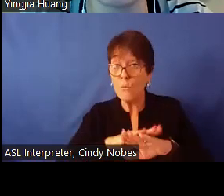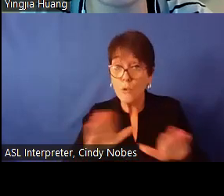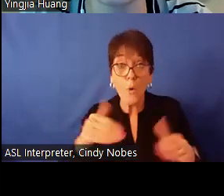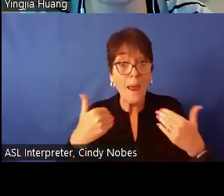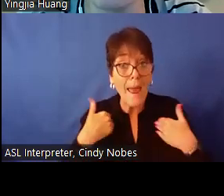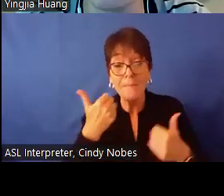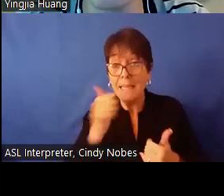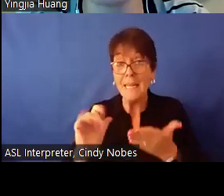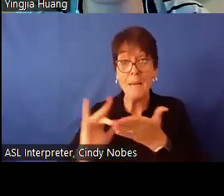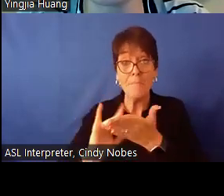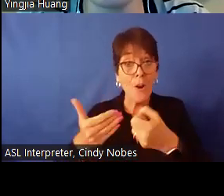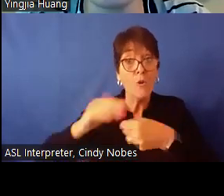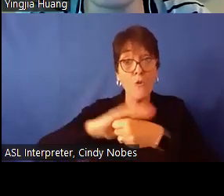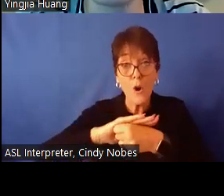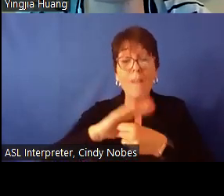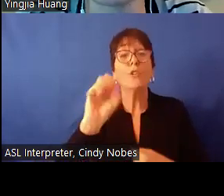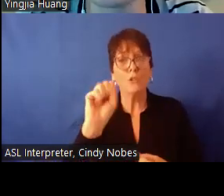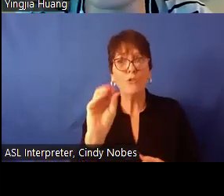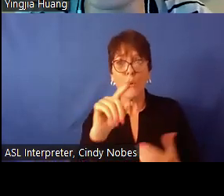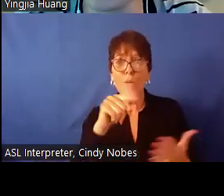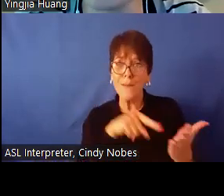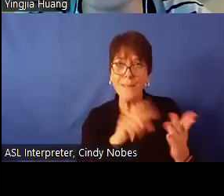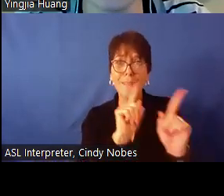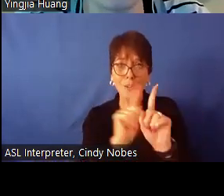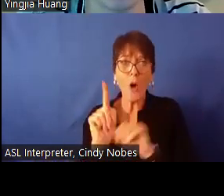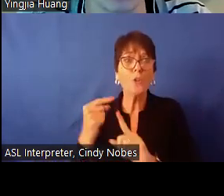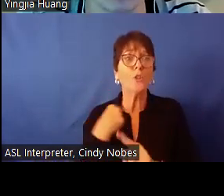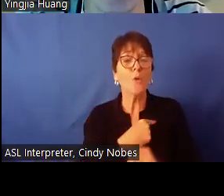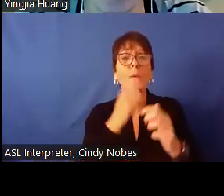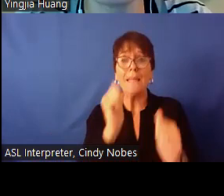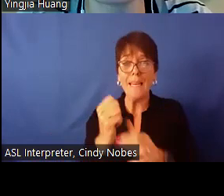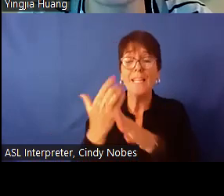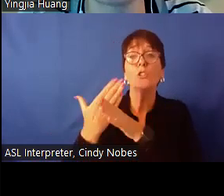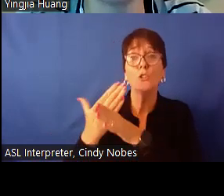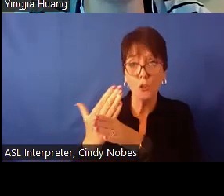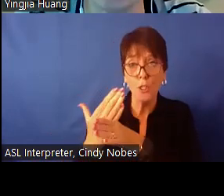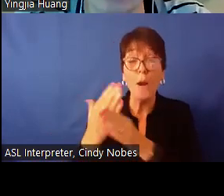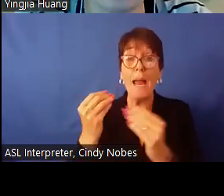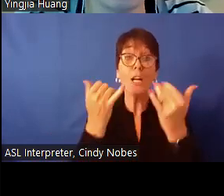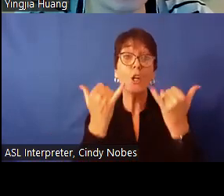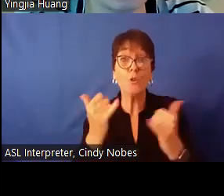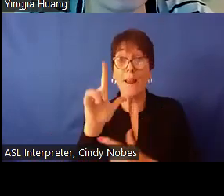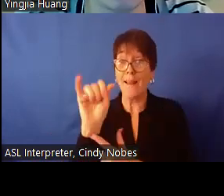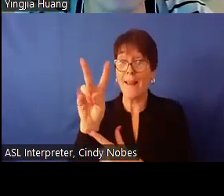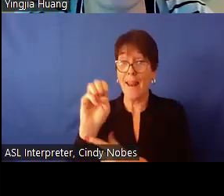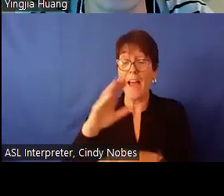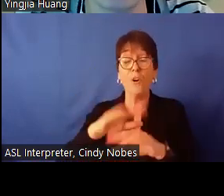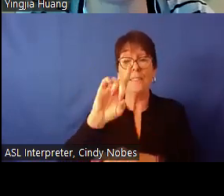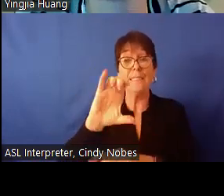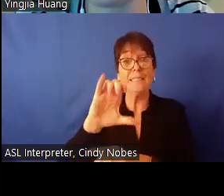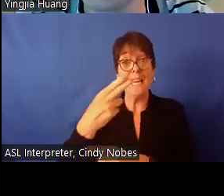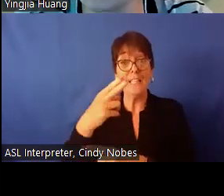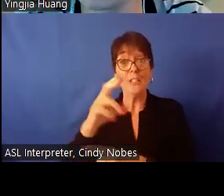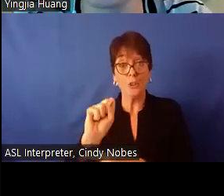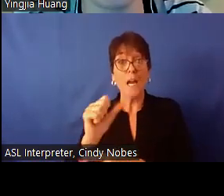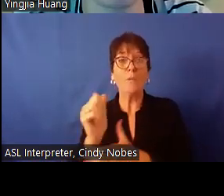medical coverage. So this is also something we can also share. And this is currently live on the DHCS website, and I can